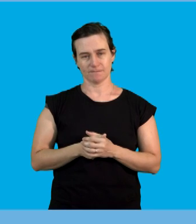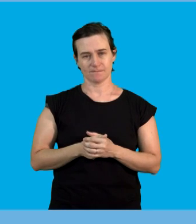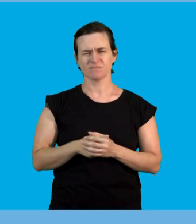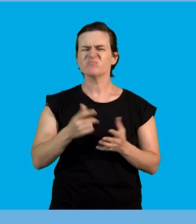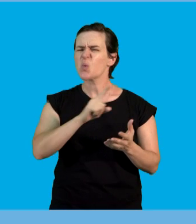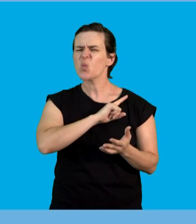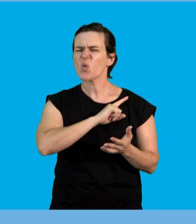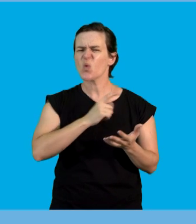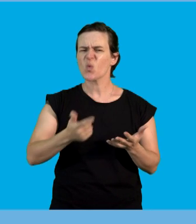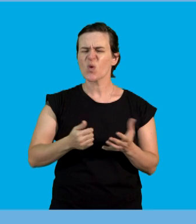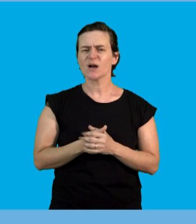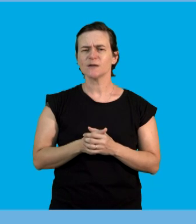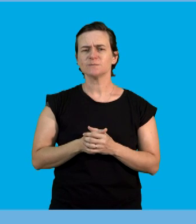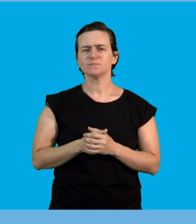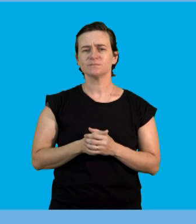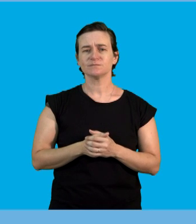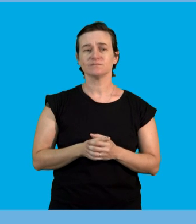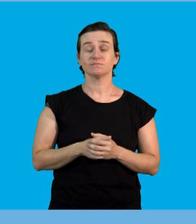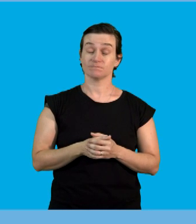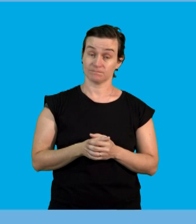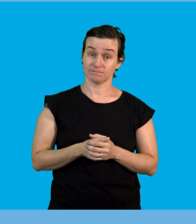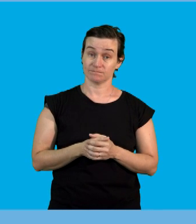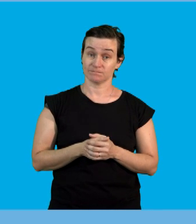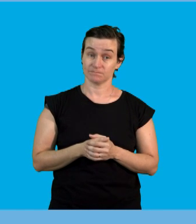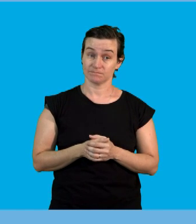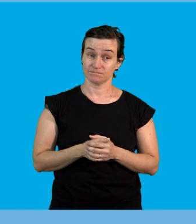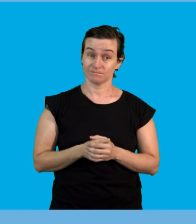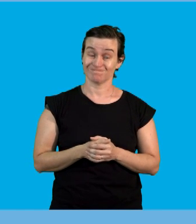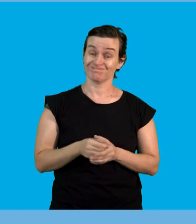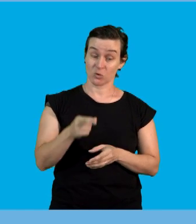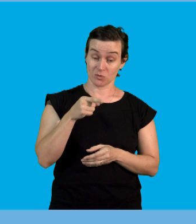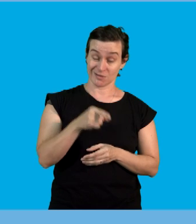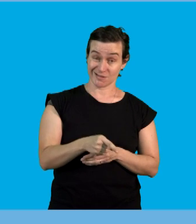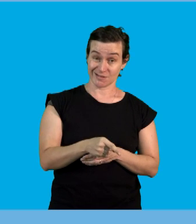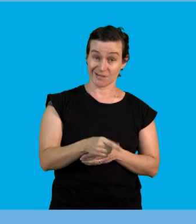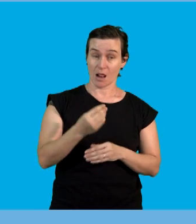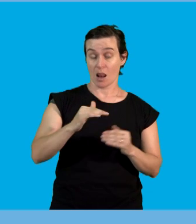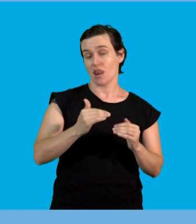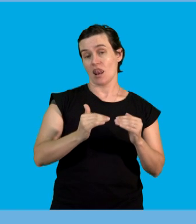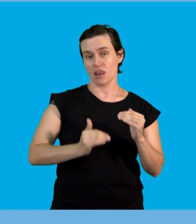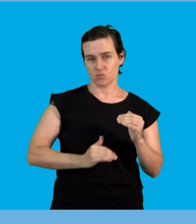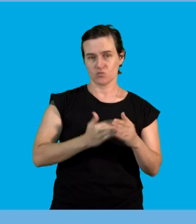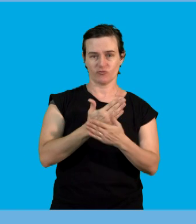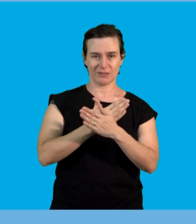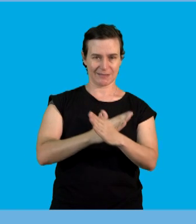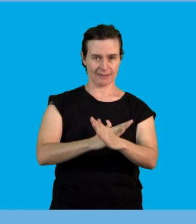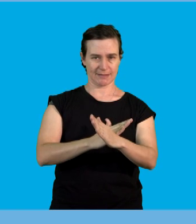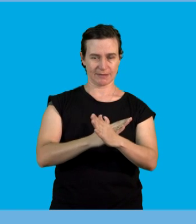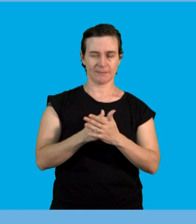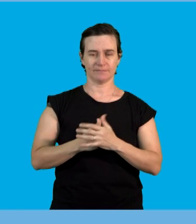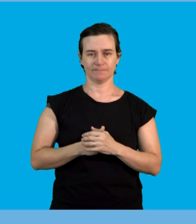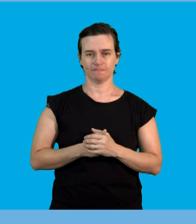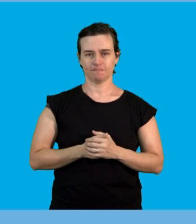be connected in series. Why must it be connected in series? Because it has a